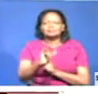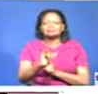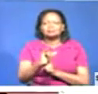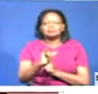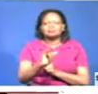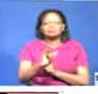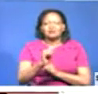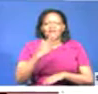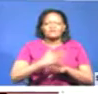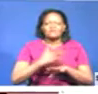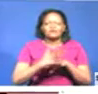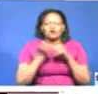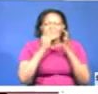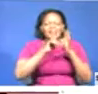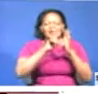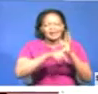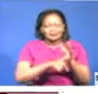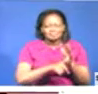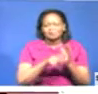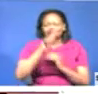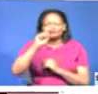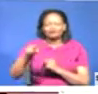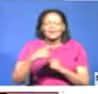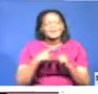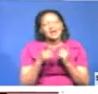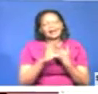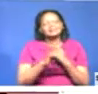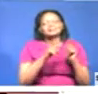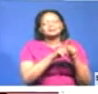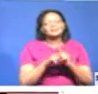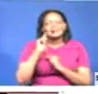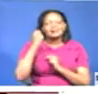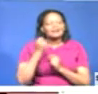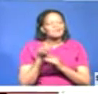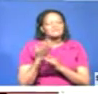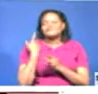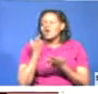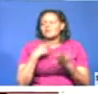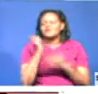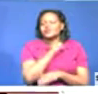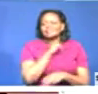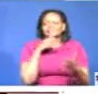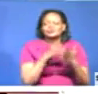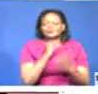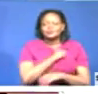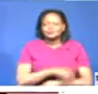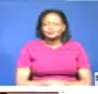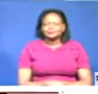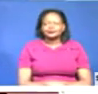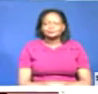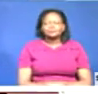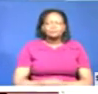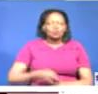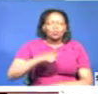data. It was later discredited. Unfortunately, countries like Kenya had already gone ahead and done the ban. We